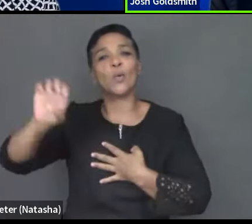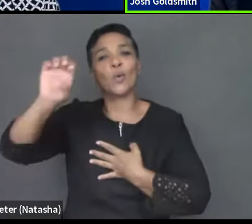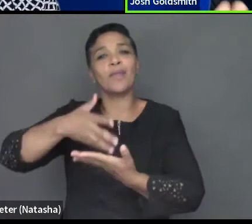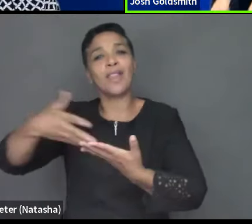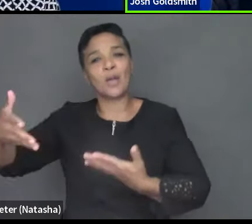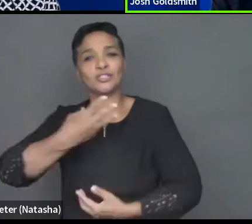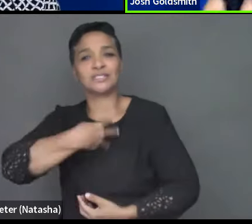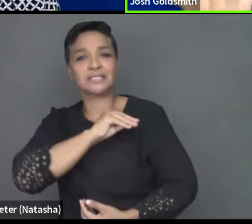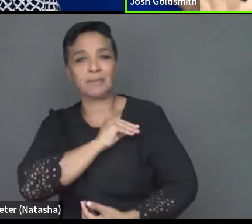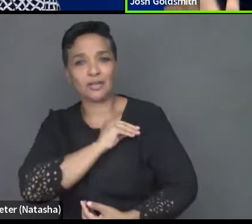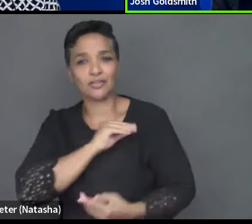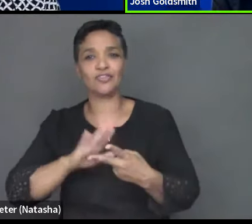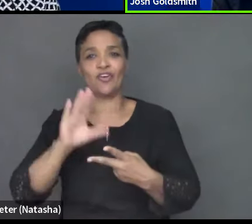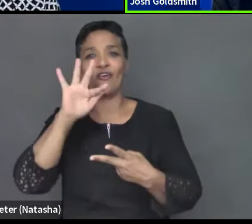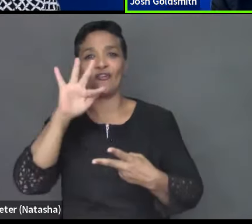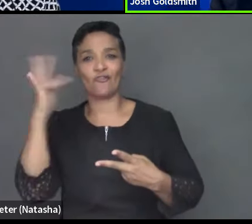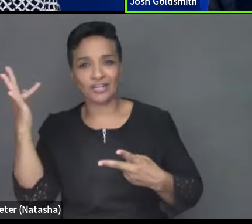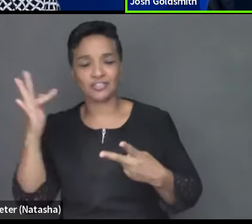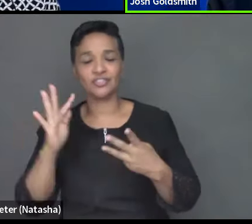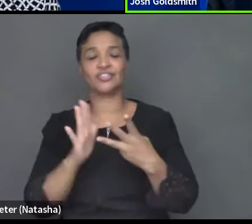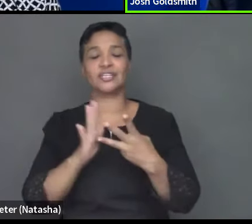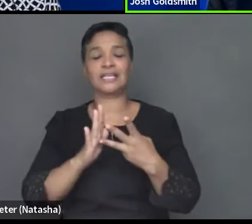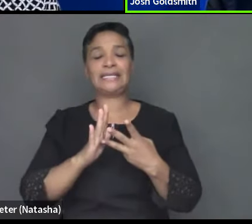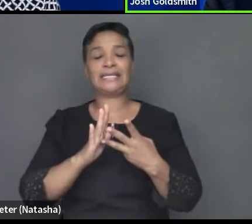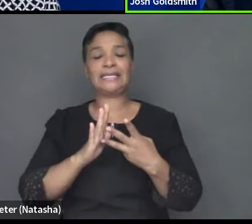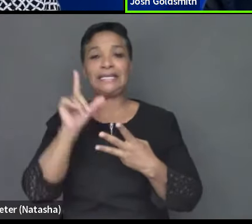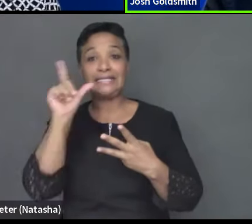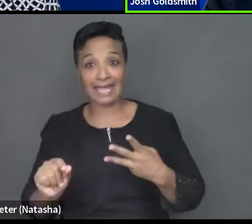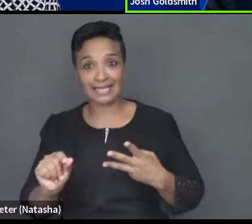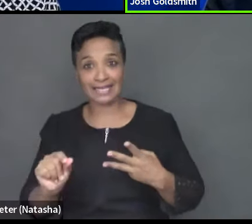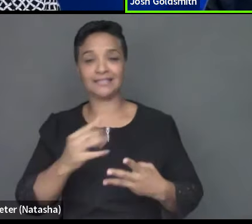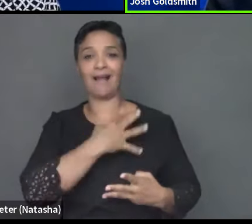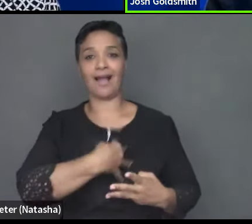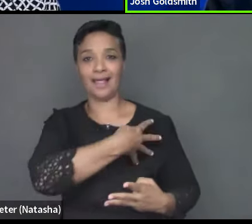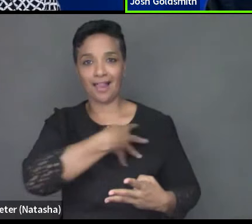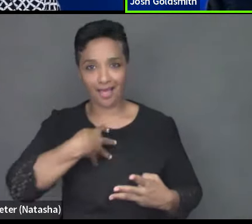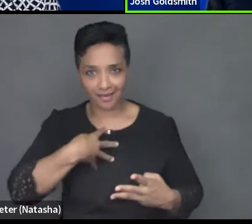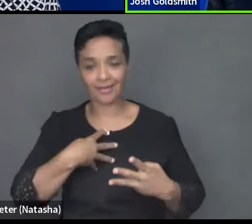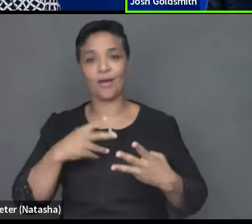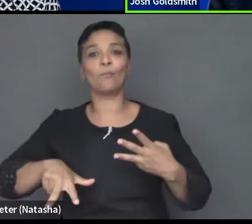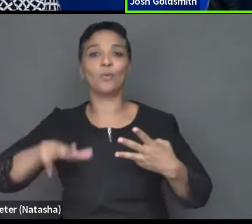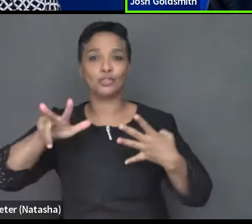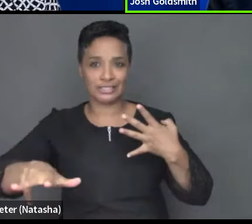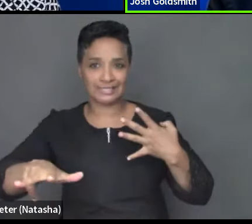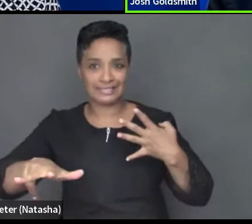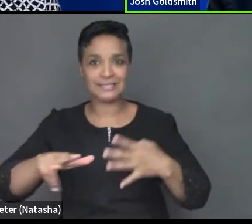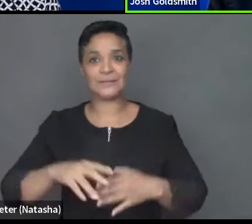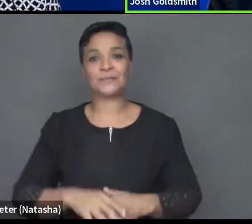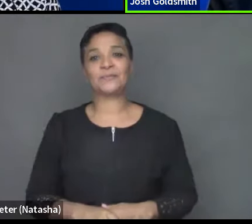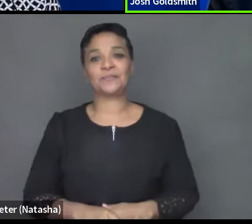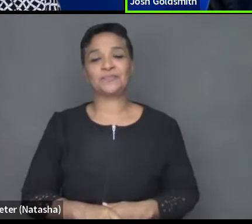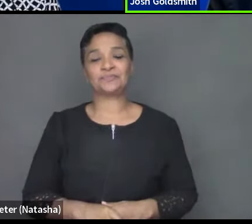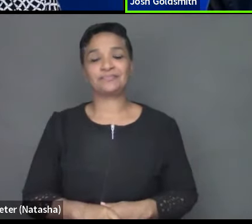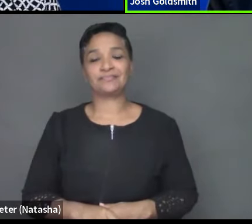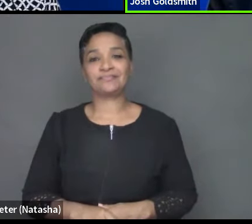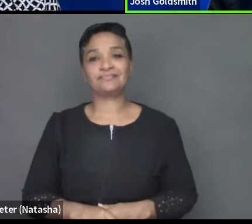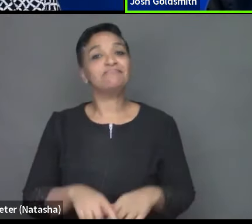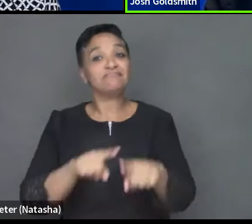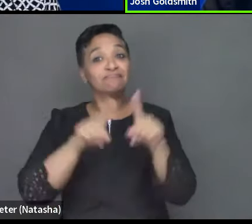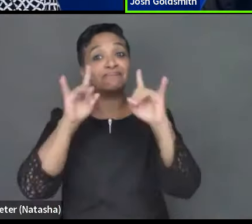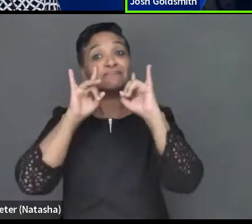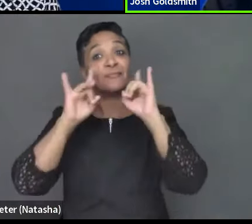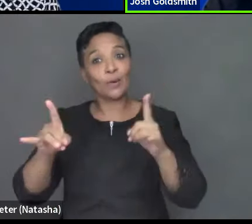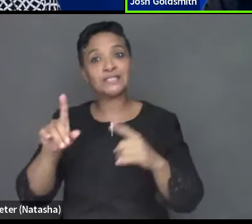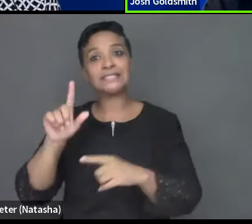French, Italian, Catalan, and Portuguese. Okay. And of course, you're probably watching on the Tech Forward